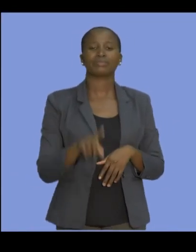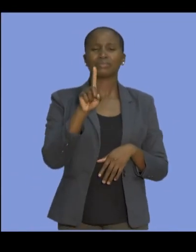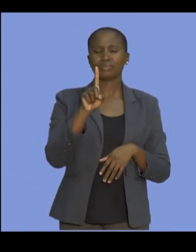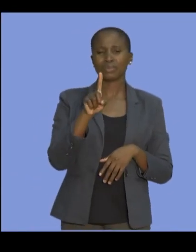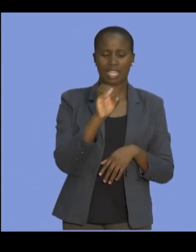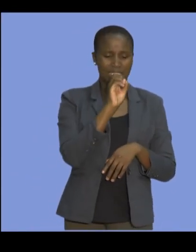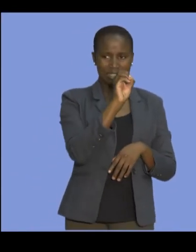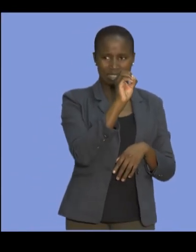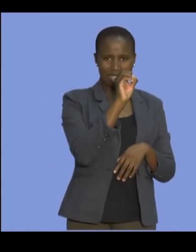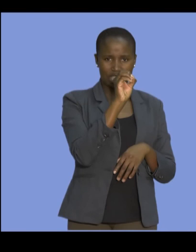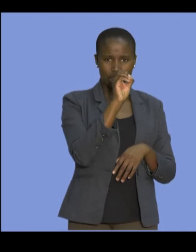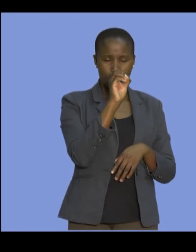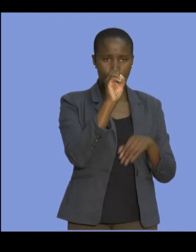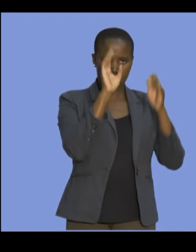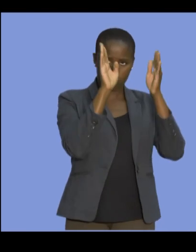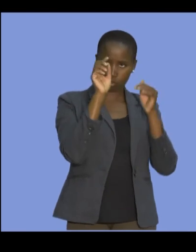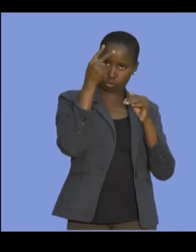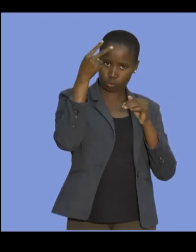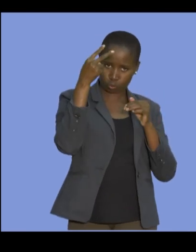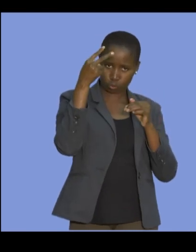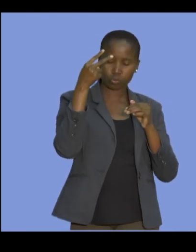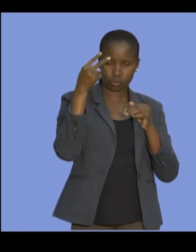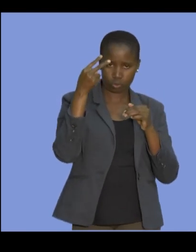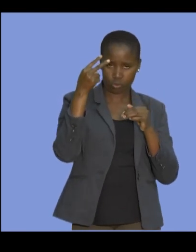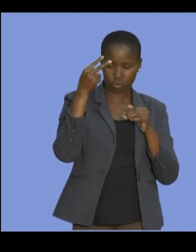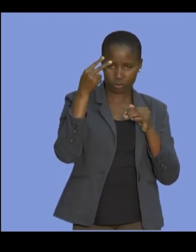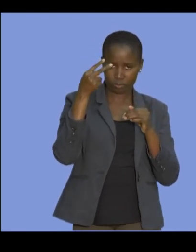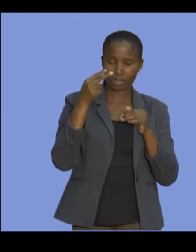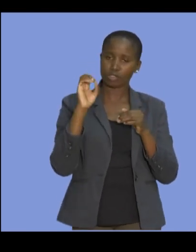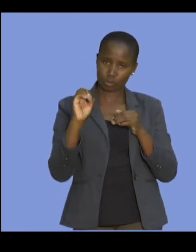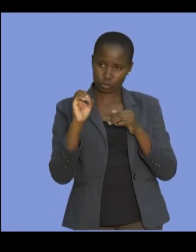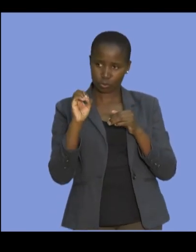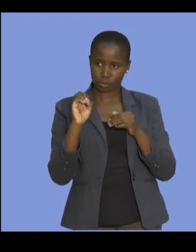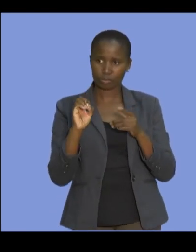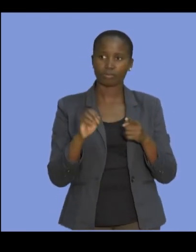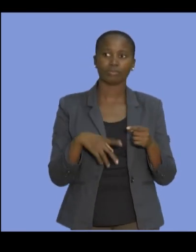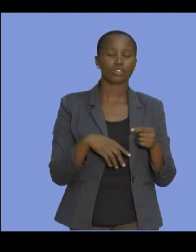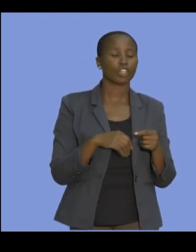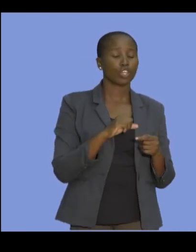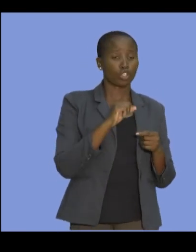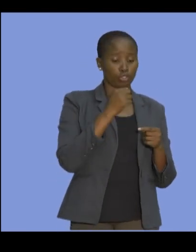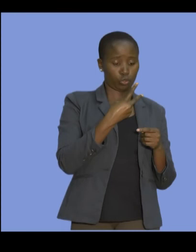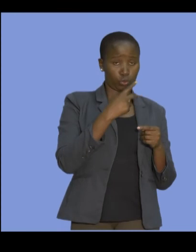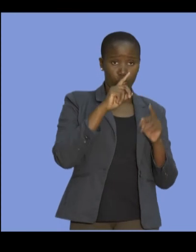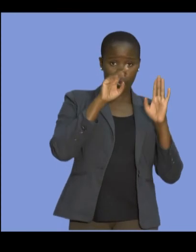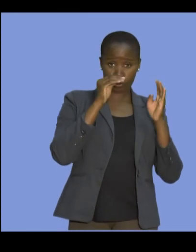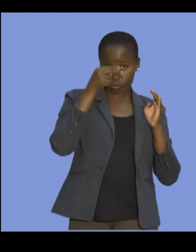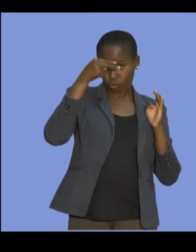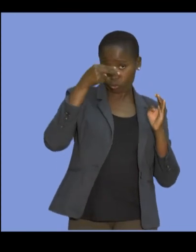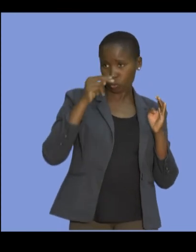squared? 0. 2 squared? 4. 3 squared?